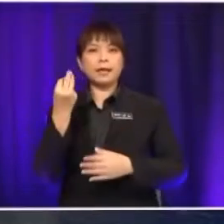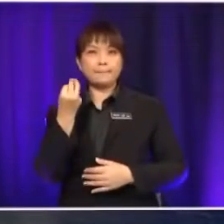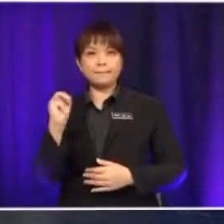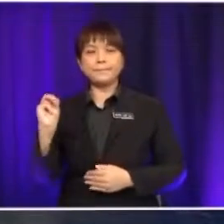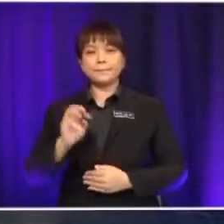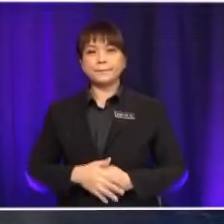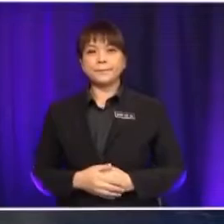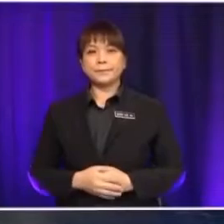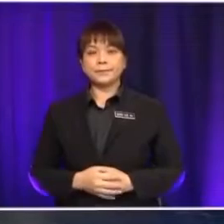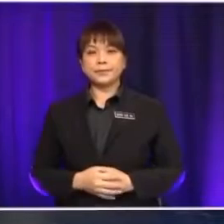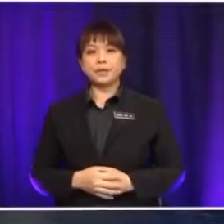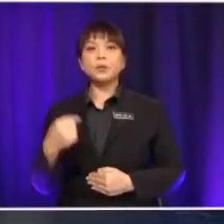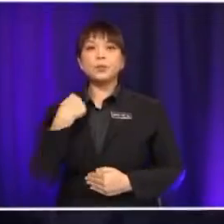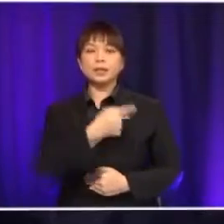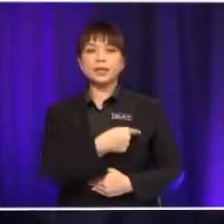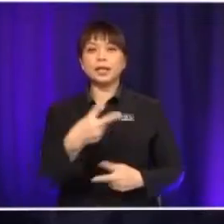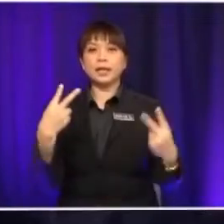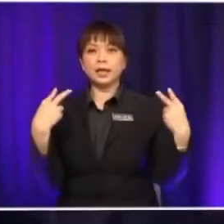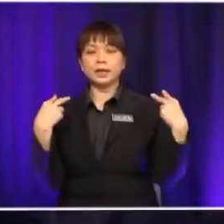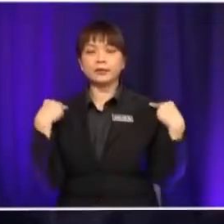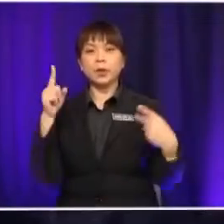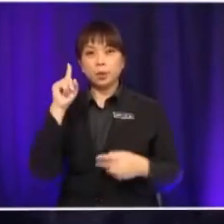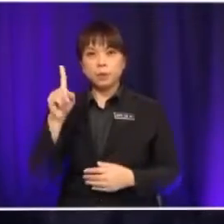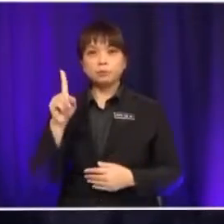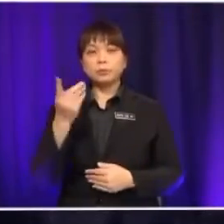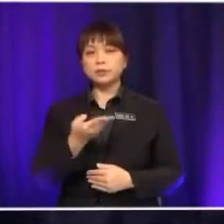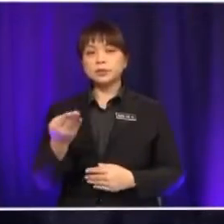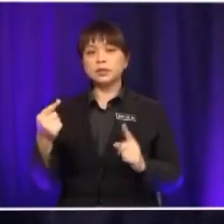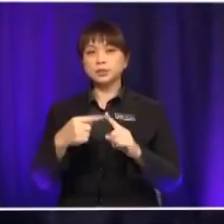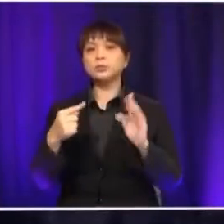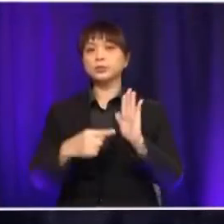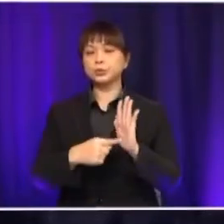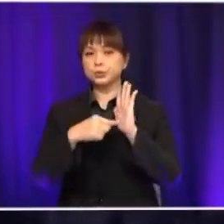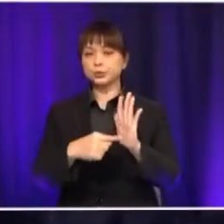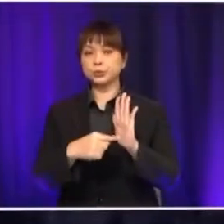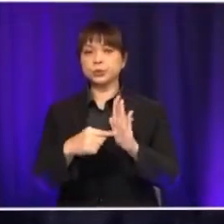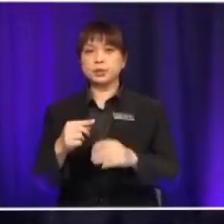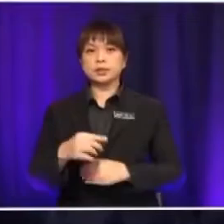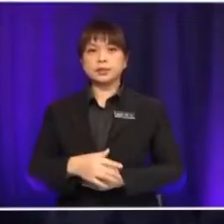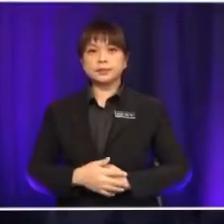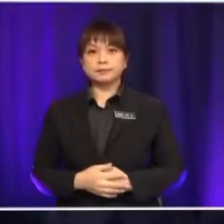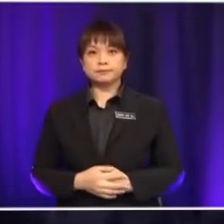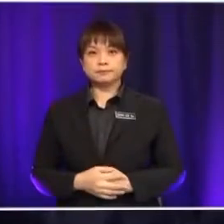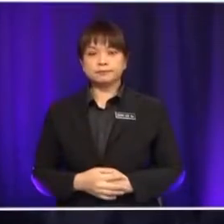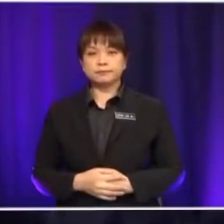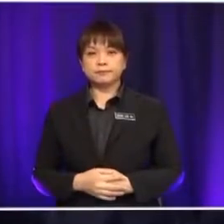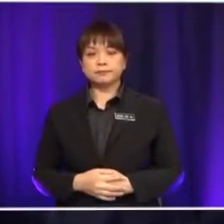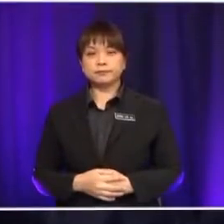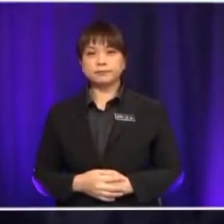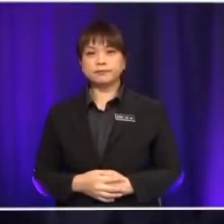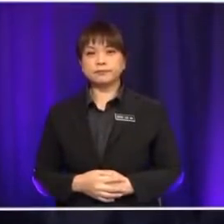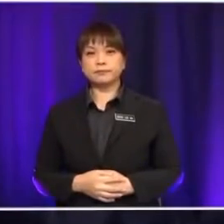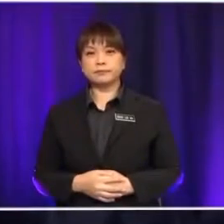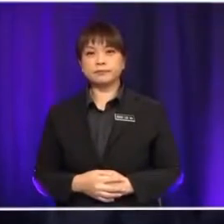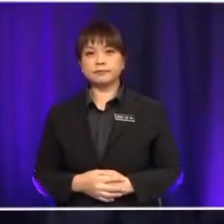and it looks like we have also one more thing to show. I think just like a recap of what kind of sentences or what kind of word banks they